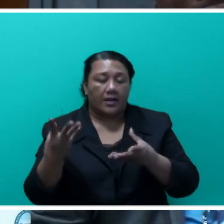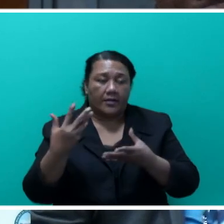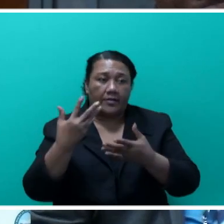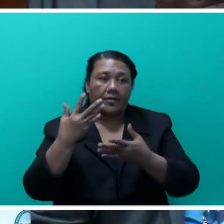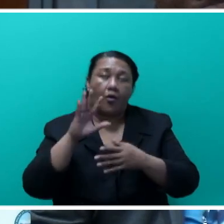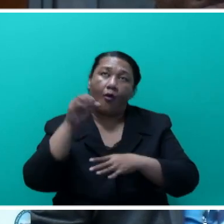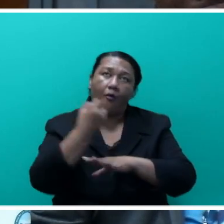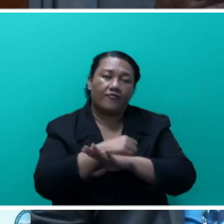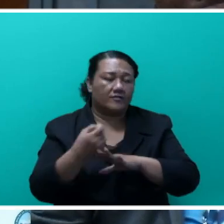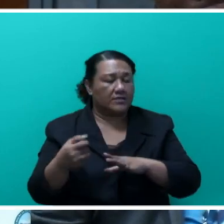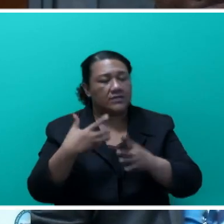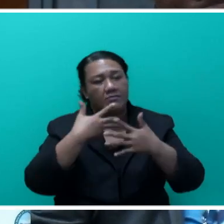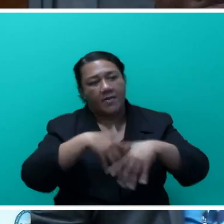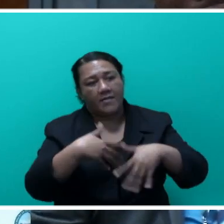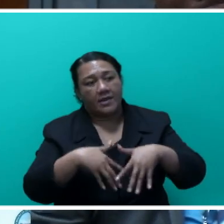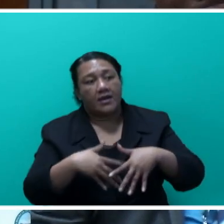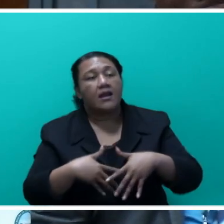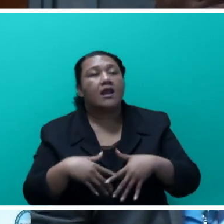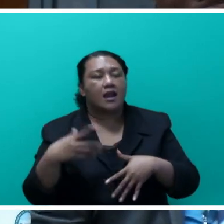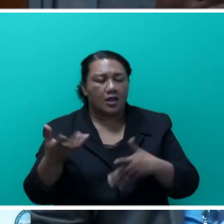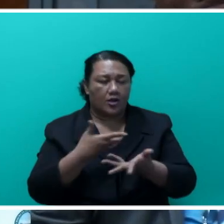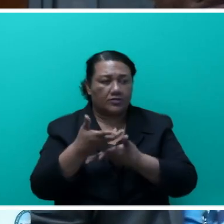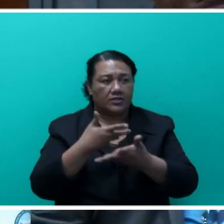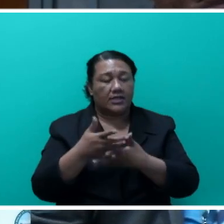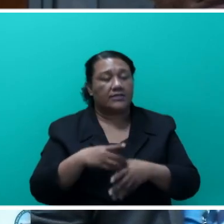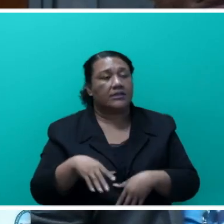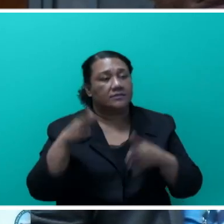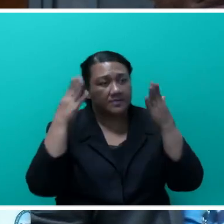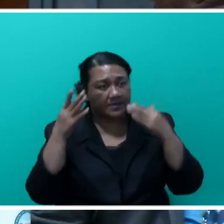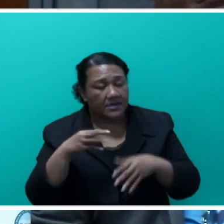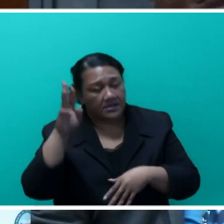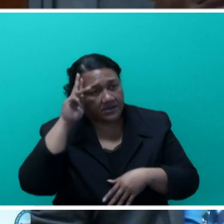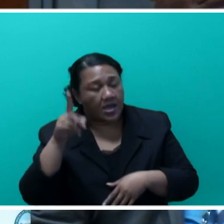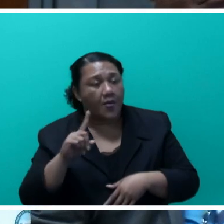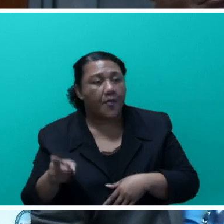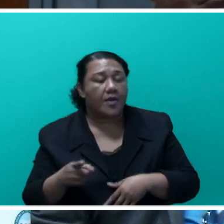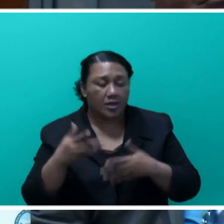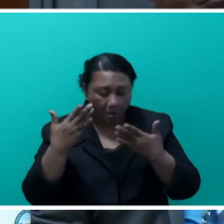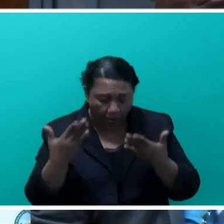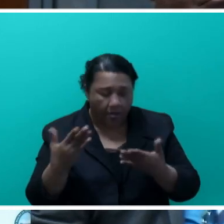process. The Speaker said this, therefore, with an honor and a privilege to announce